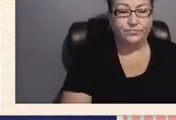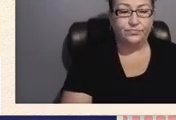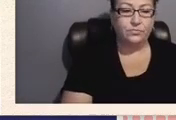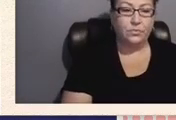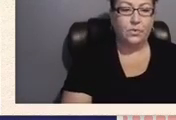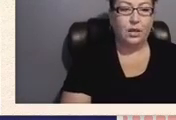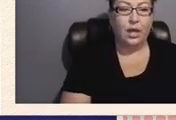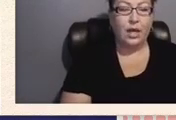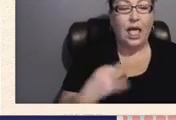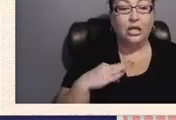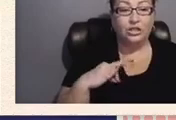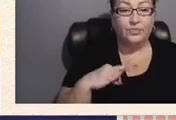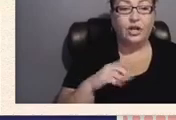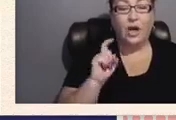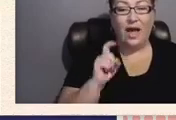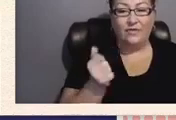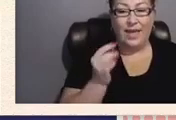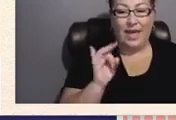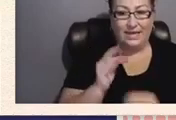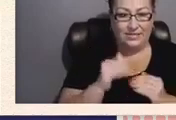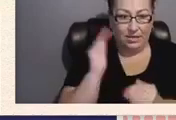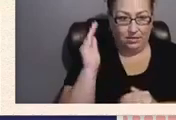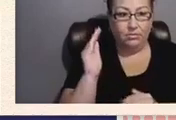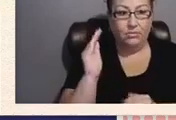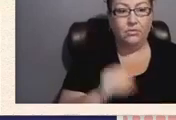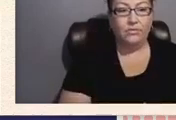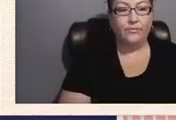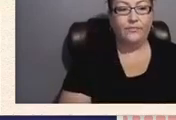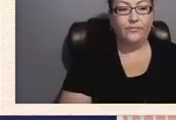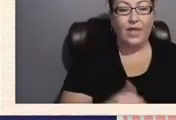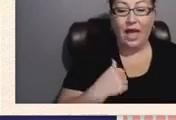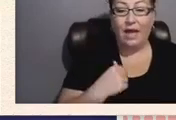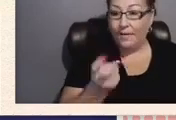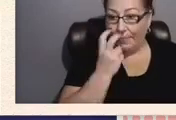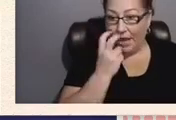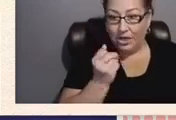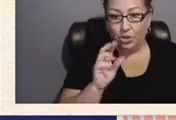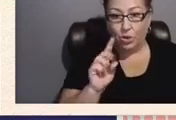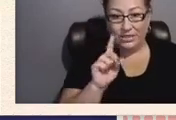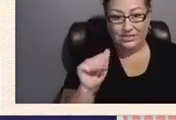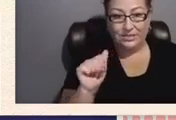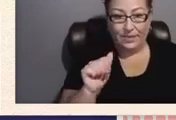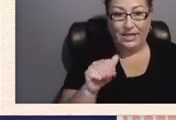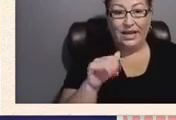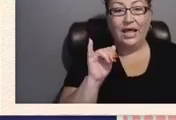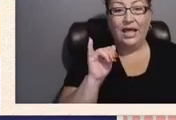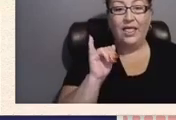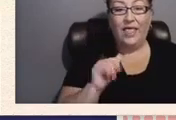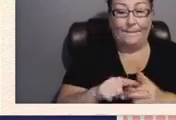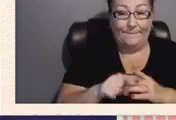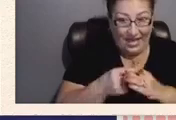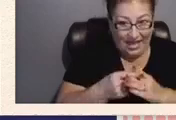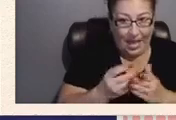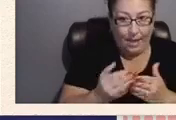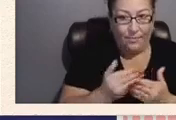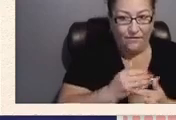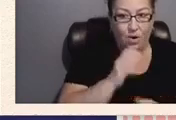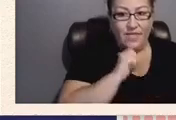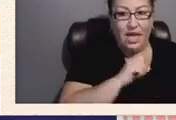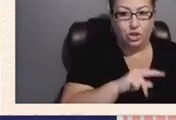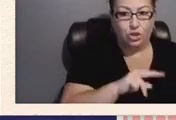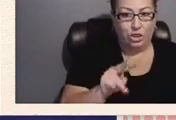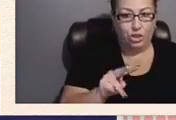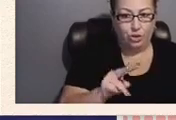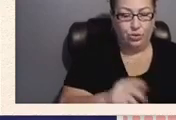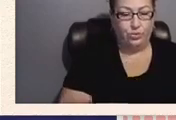Eligibility, you have to be over 18, have blindness or a disability that which began before age 22. That's